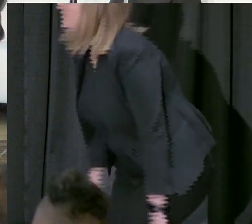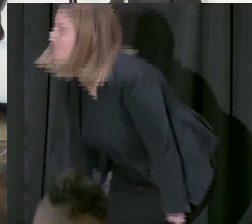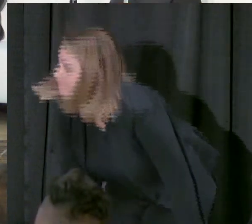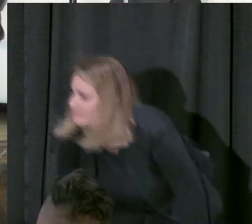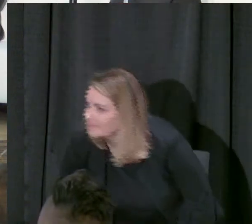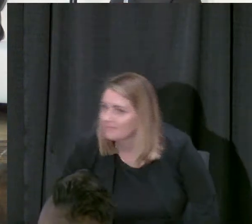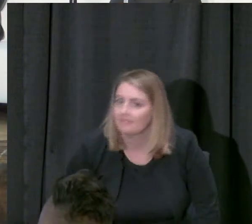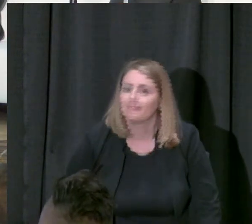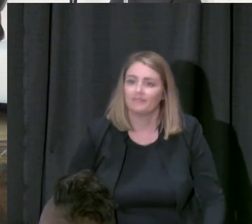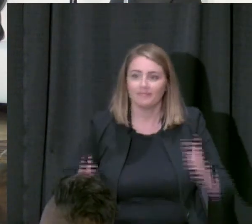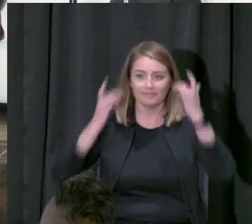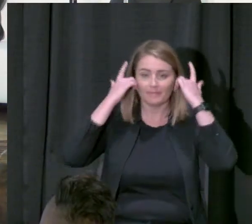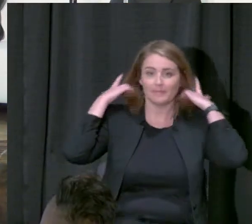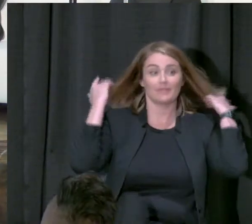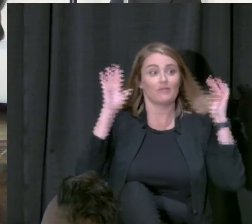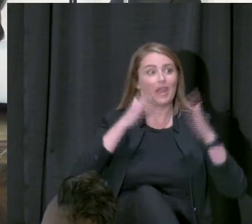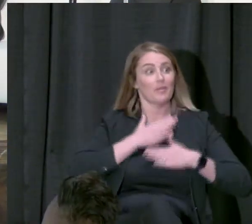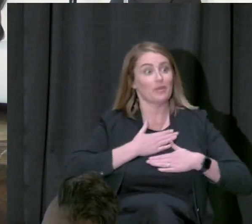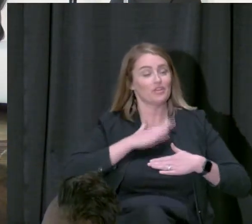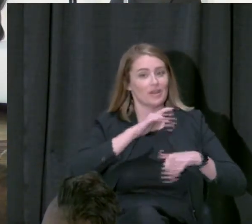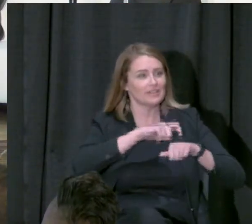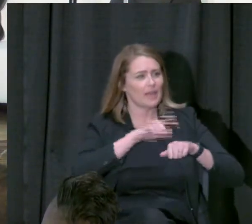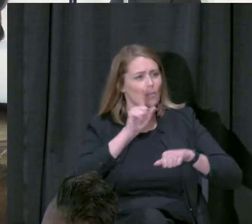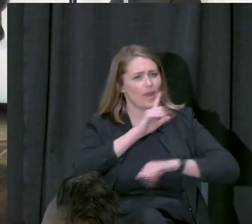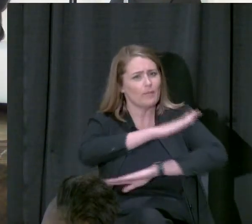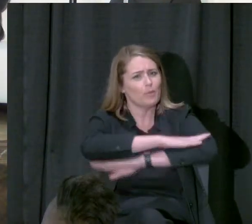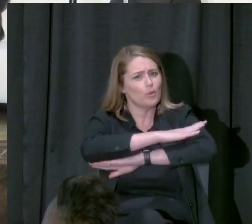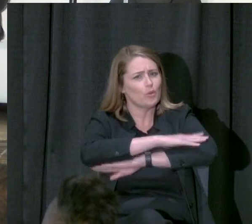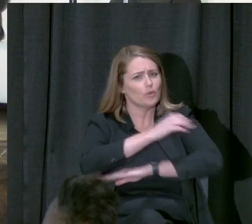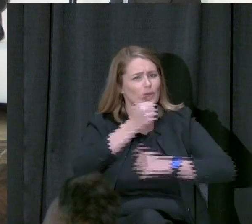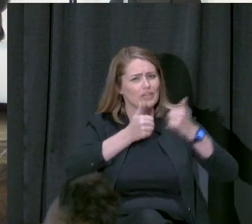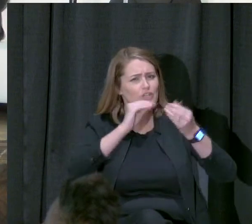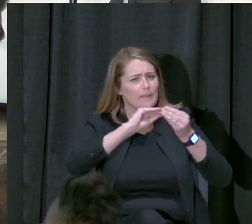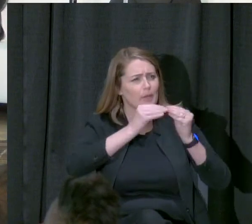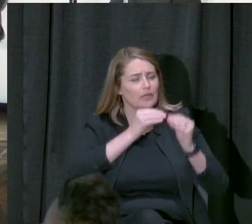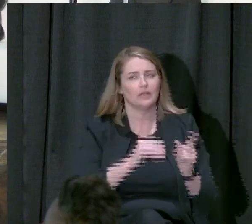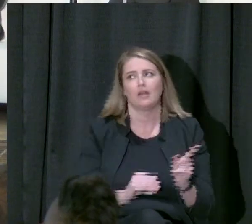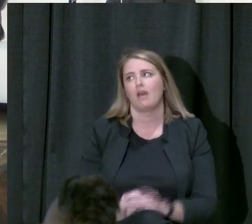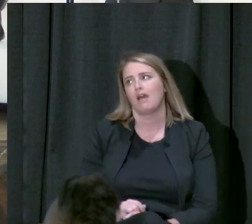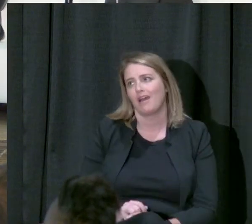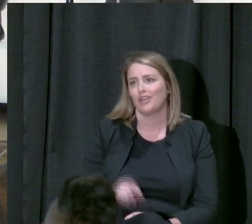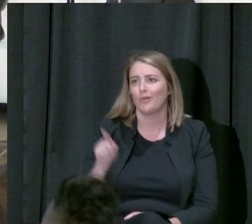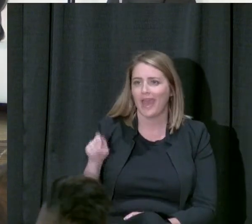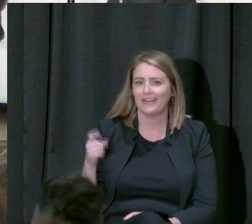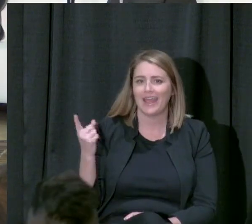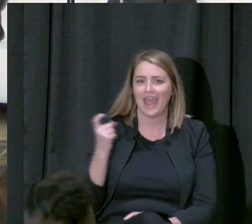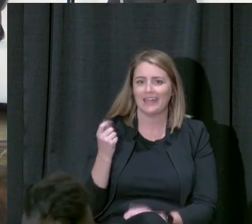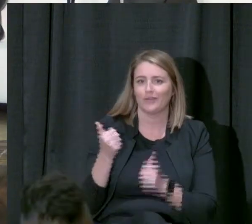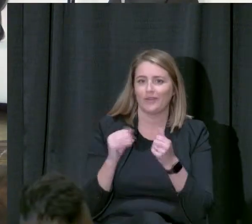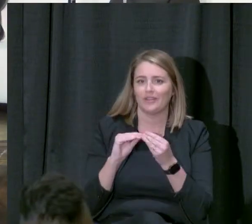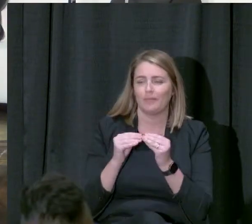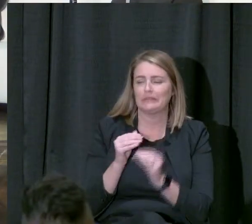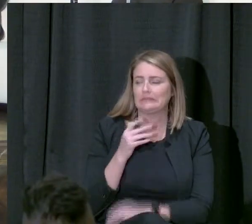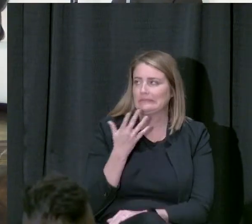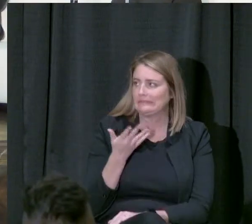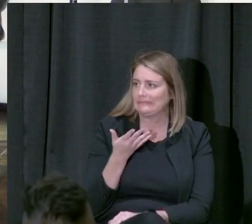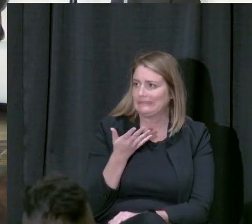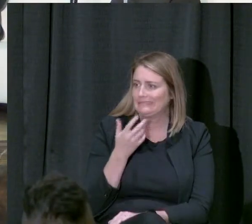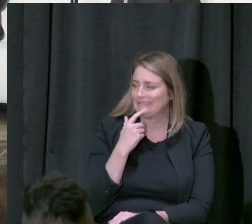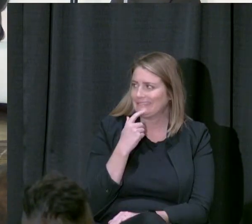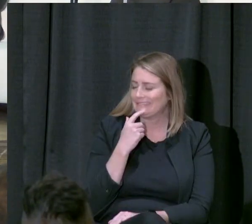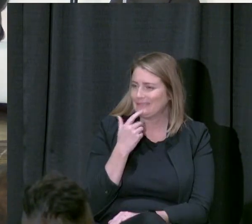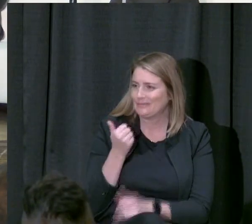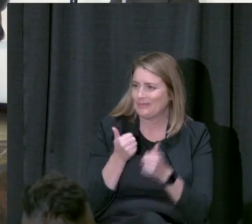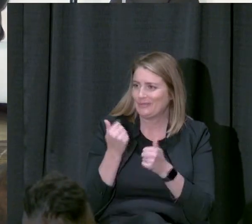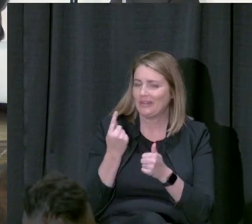here? We do. Correct. And what's the booth number? You had to ask, I huh? had to I ask don't that know. one. It's in the conference guide.